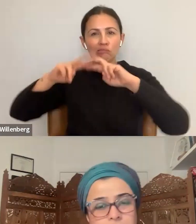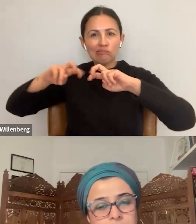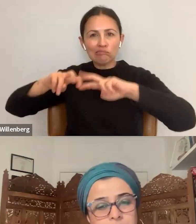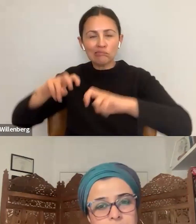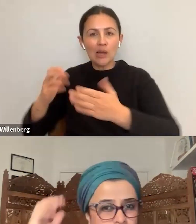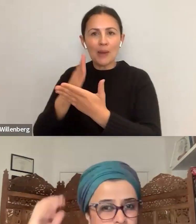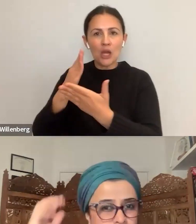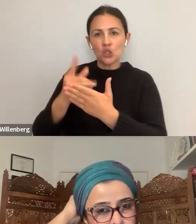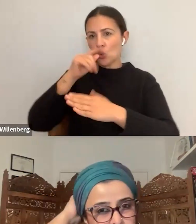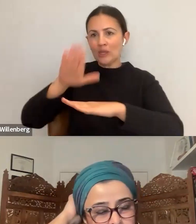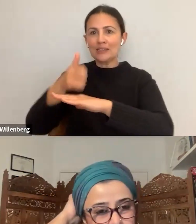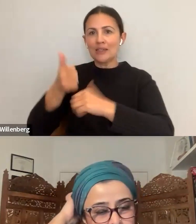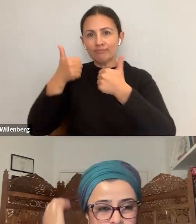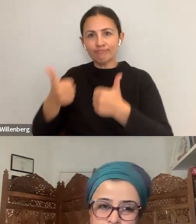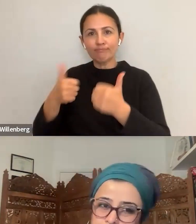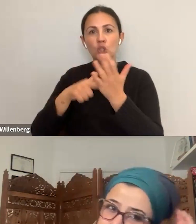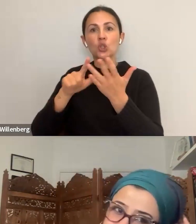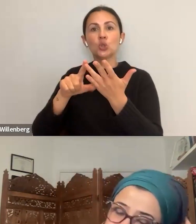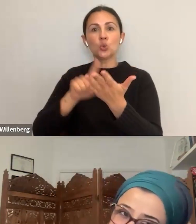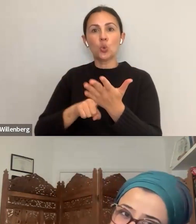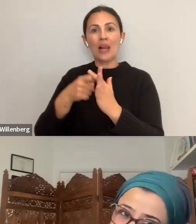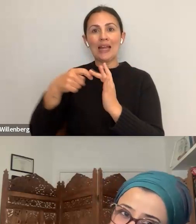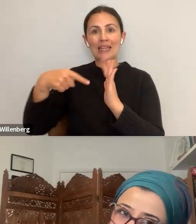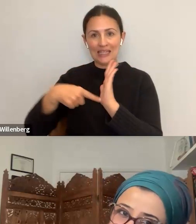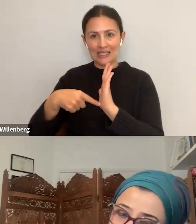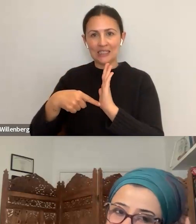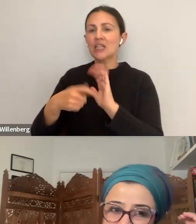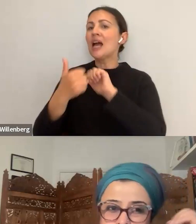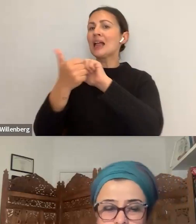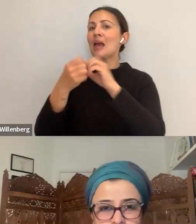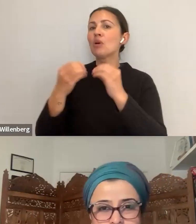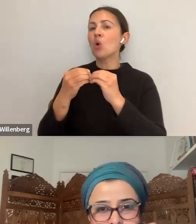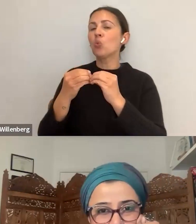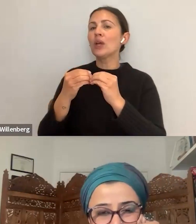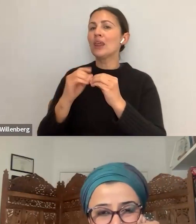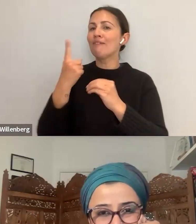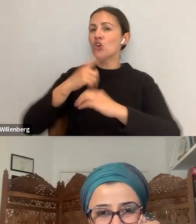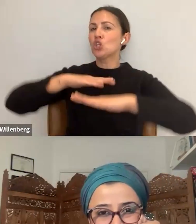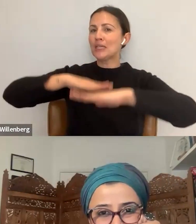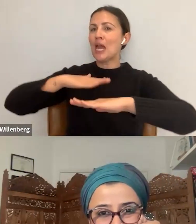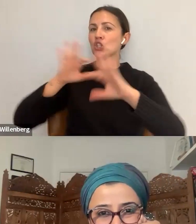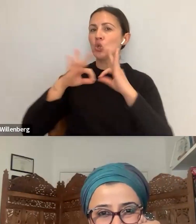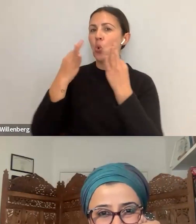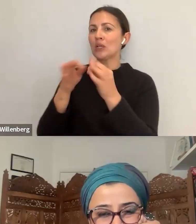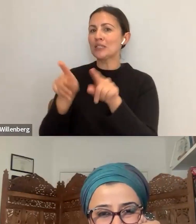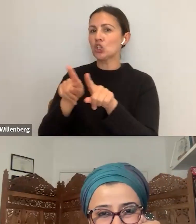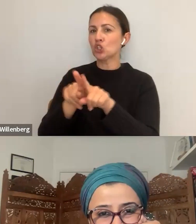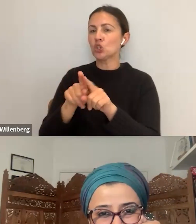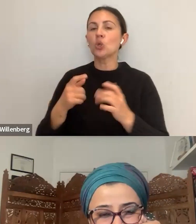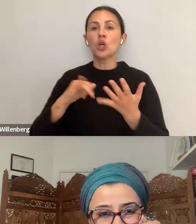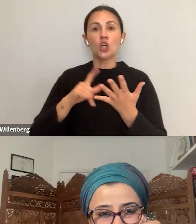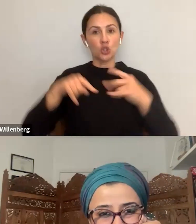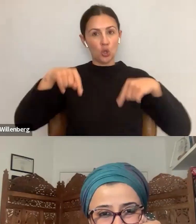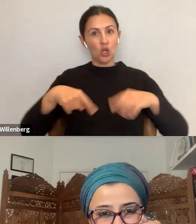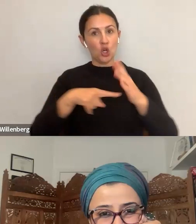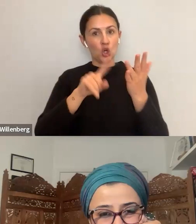from First Nations-led company Garawa. So Creative Equity Toolkit is going to really support these conversations.